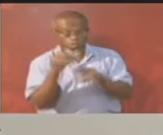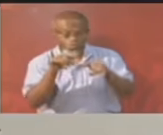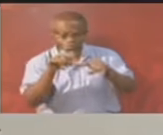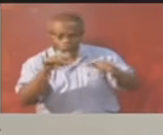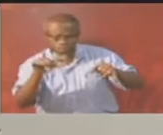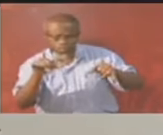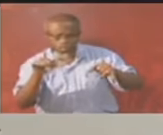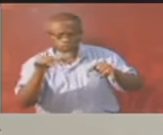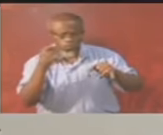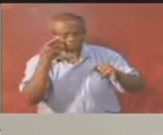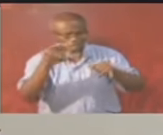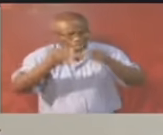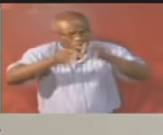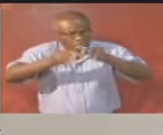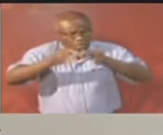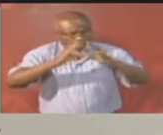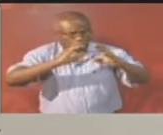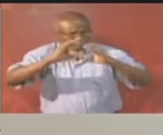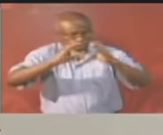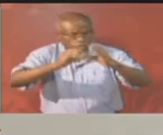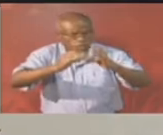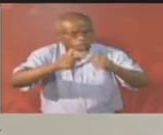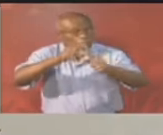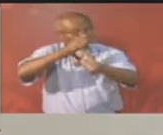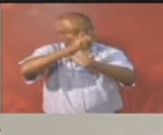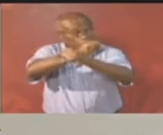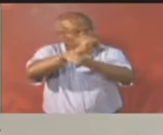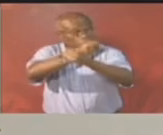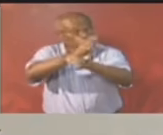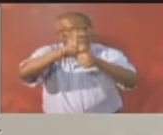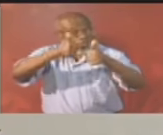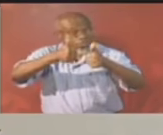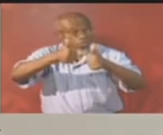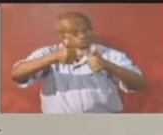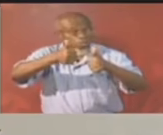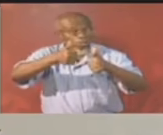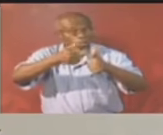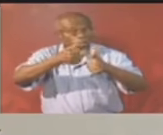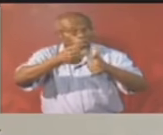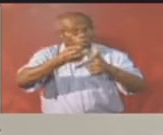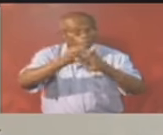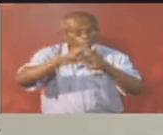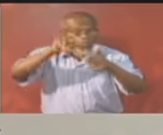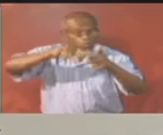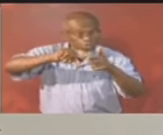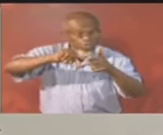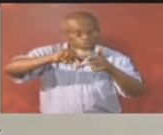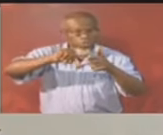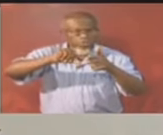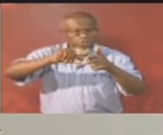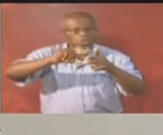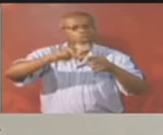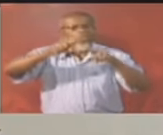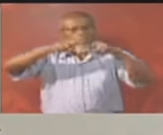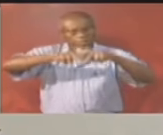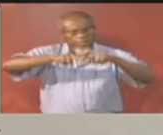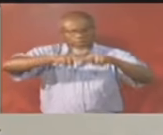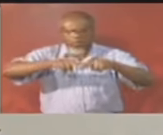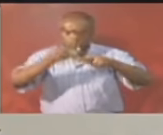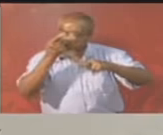whether the communication approach is working is the extent to which people are following,